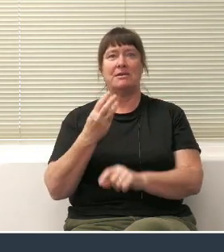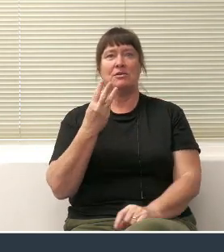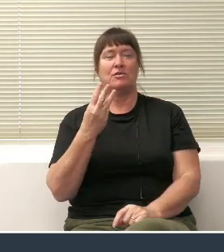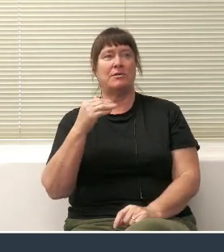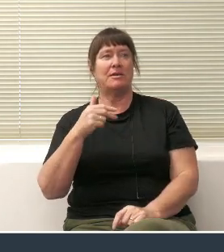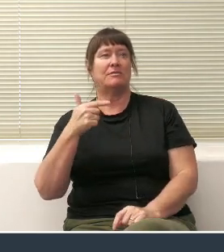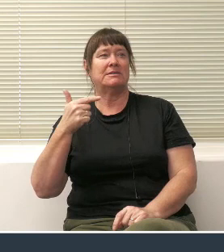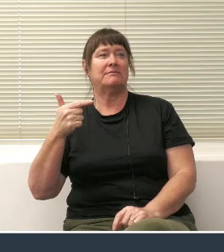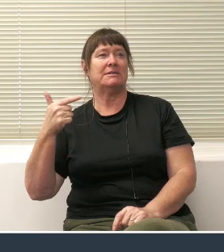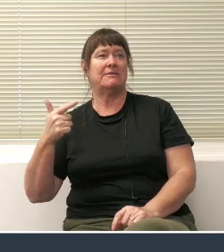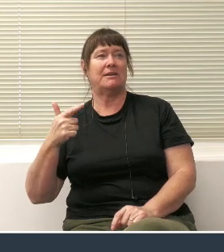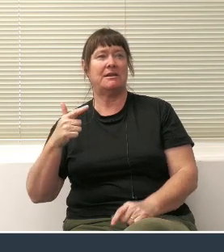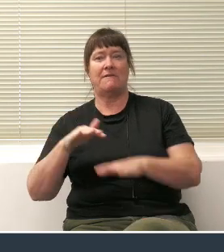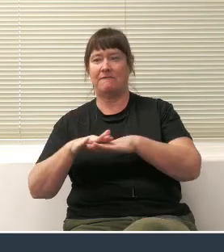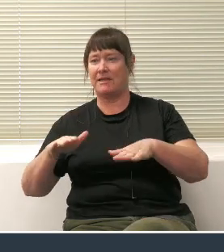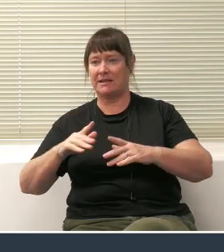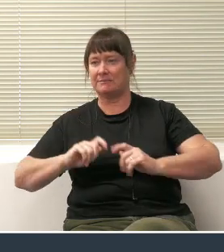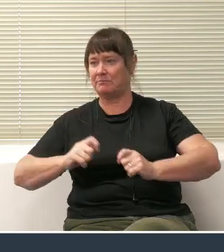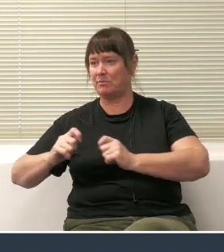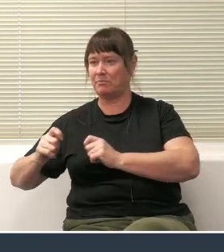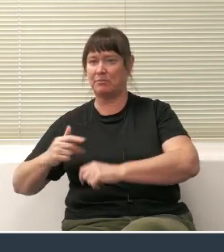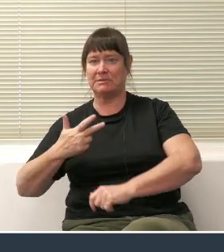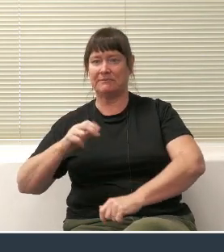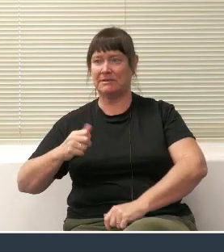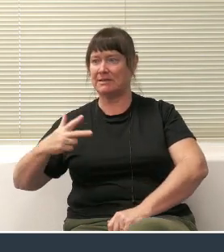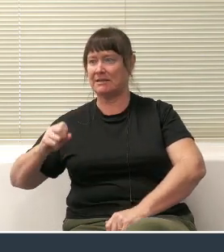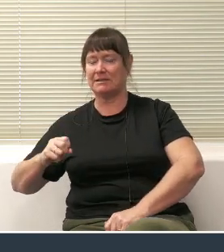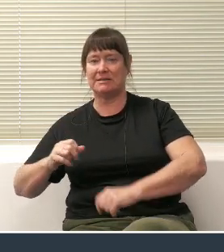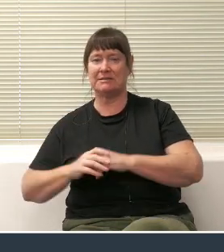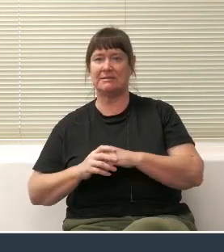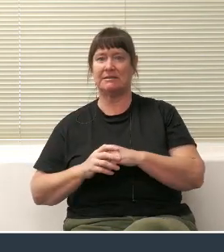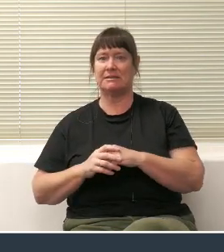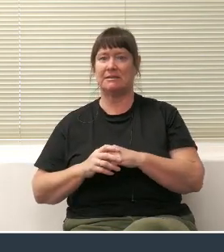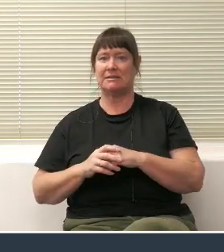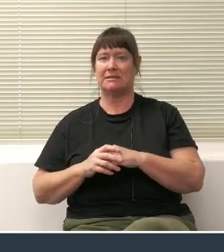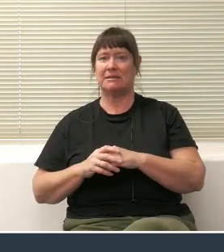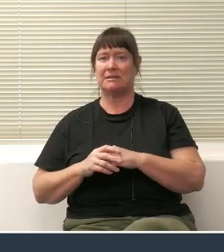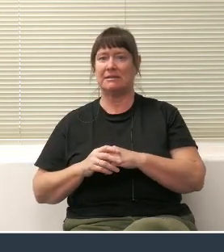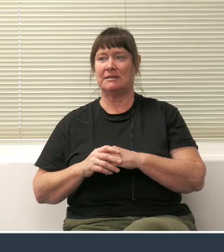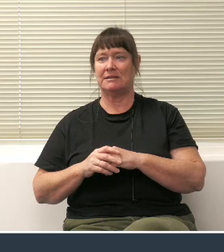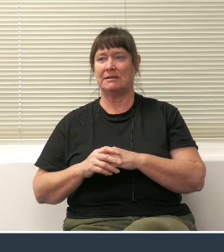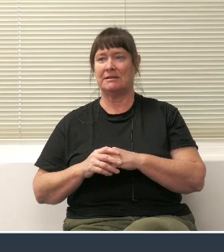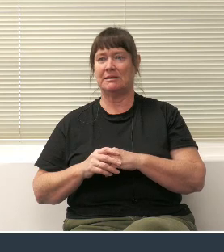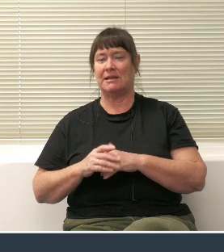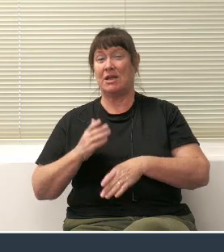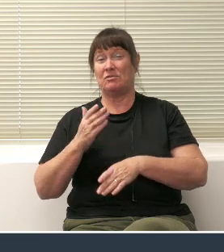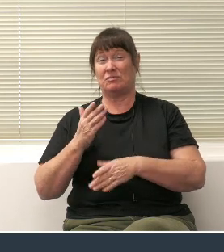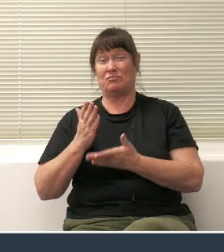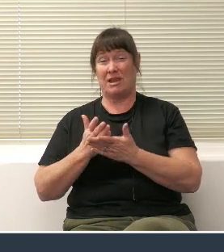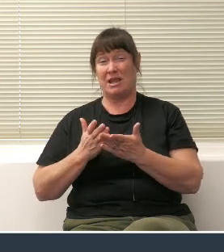in the 70s and the 80s. And over that time, they weren't adequately really